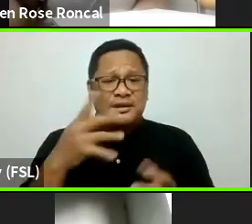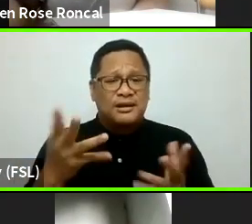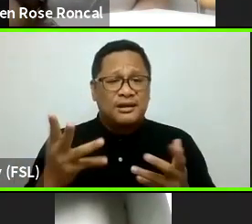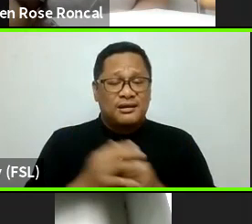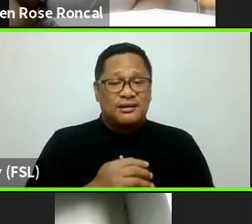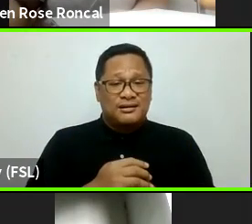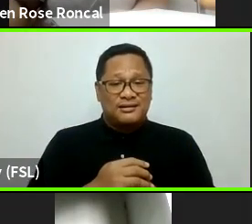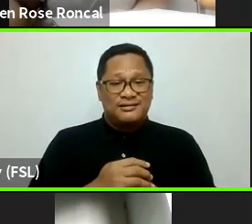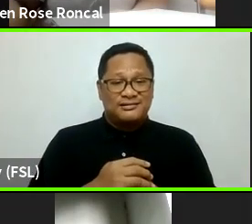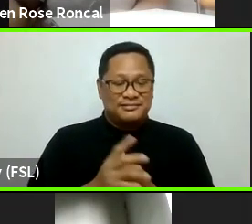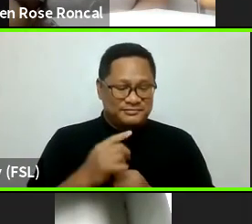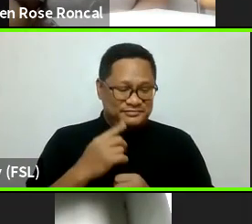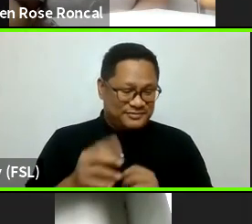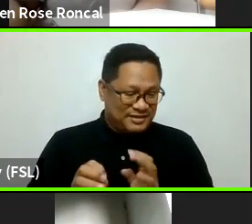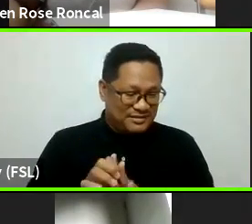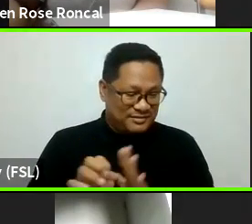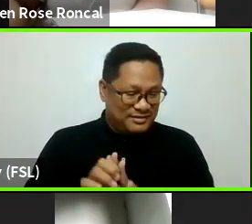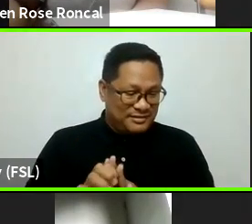Oh. Wala load.